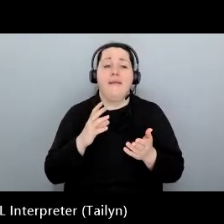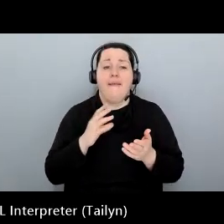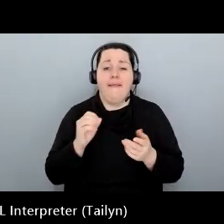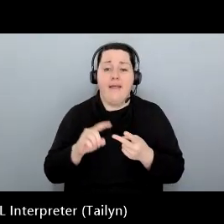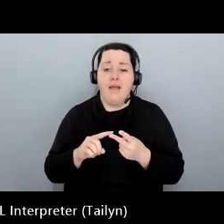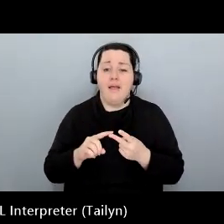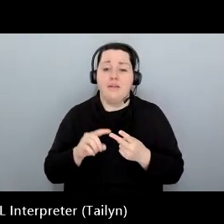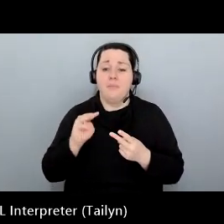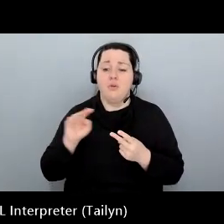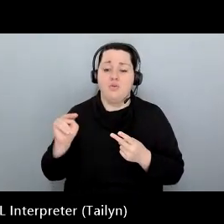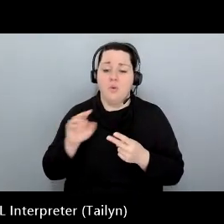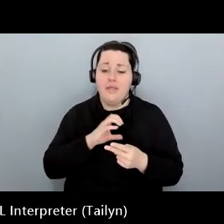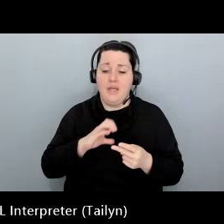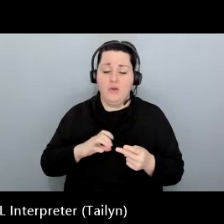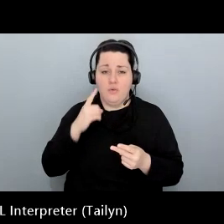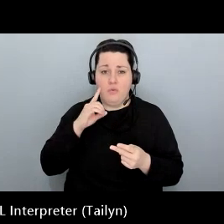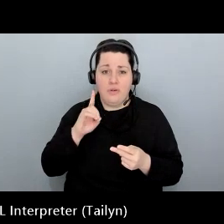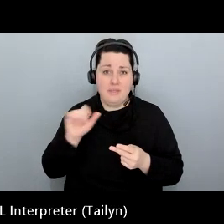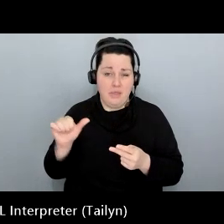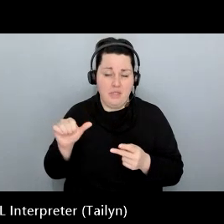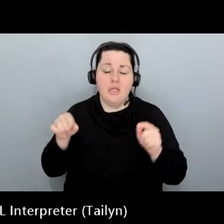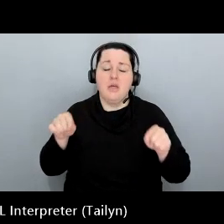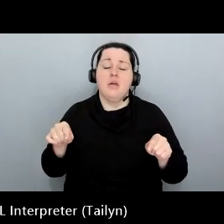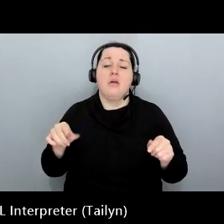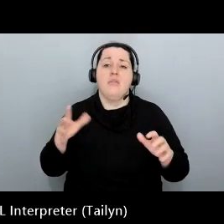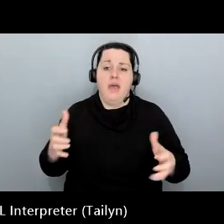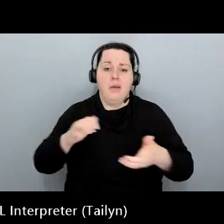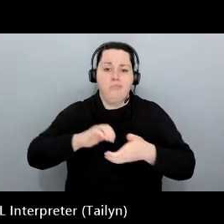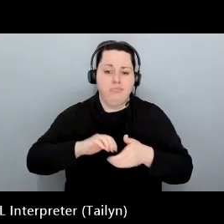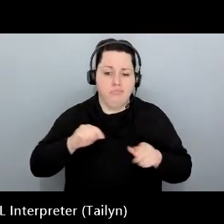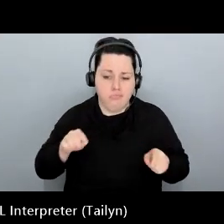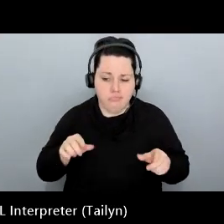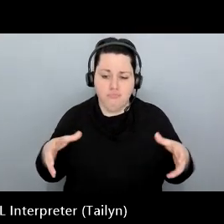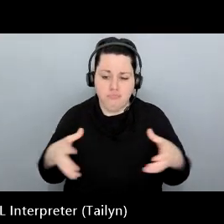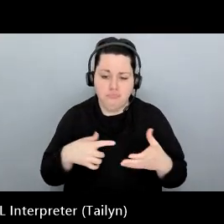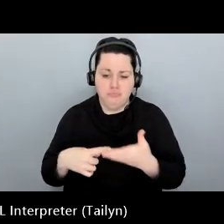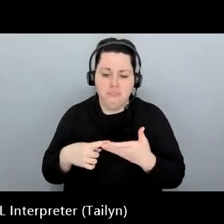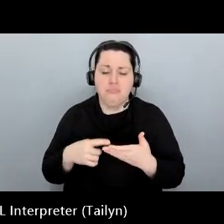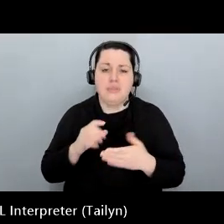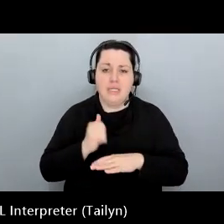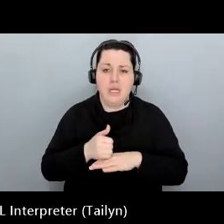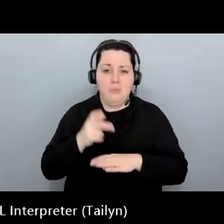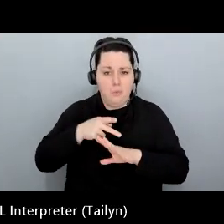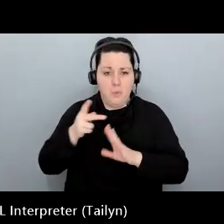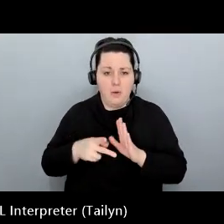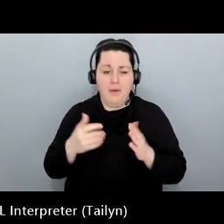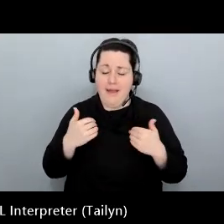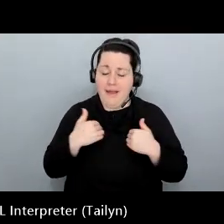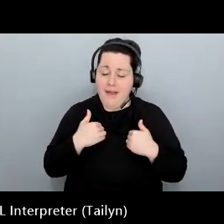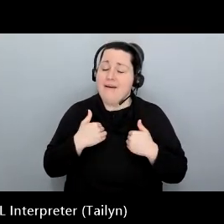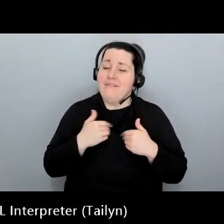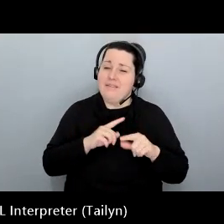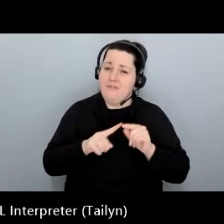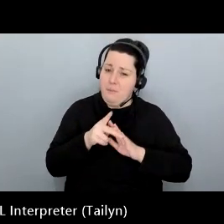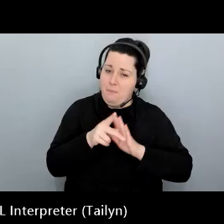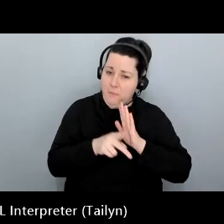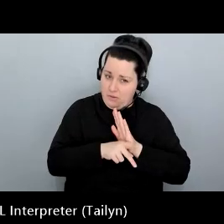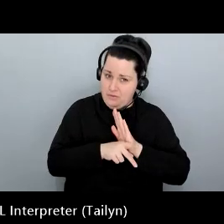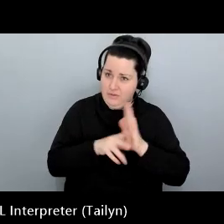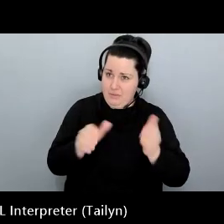Minnesota Council on Disability, got together and put together a program with different policies and whatnot as a proposal